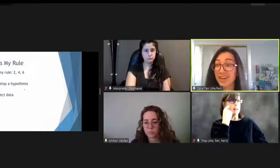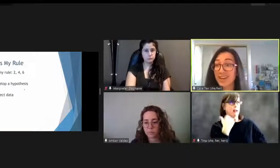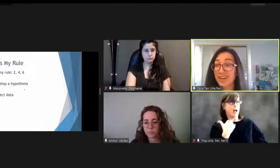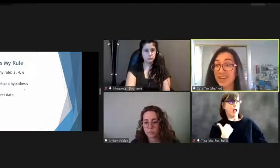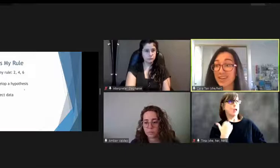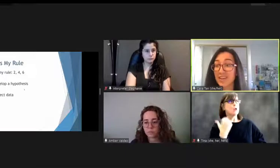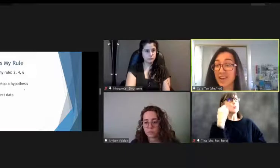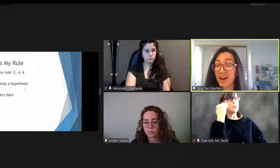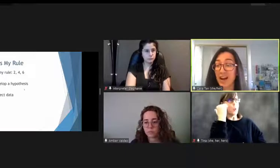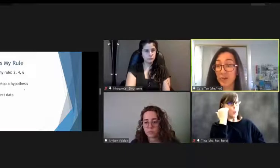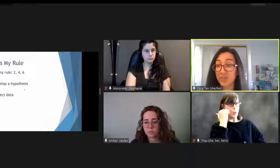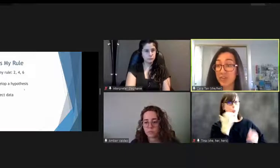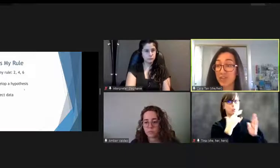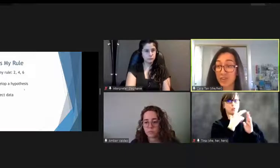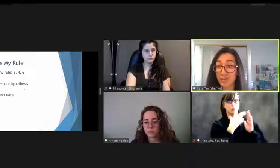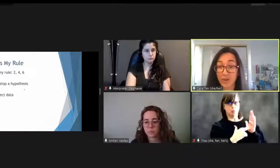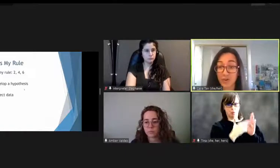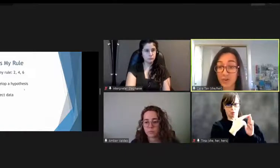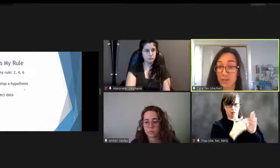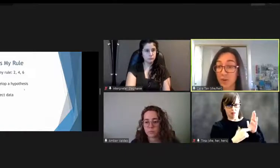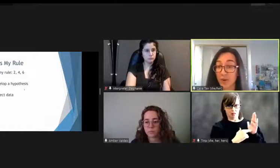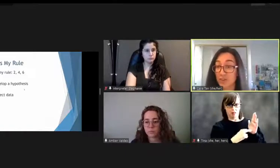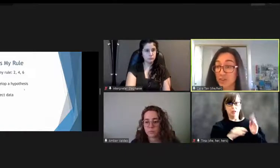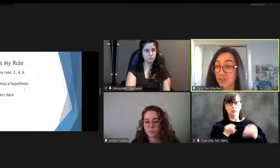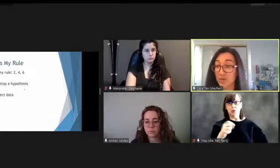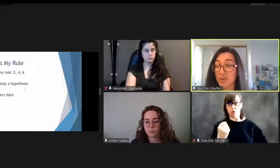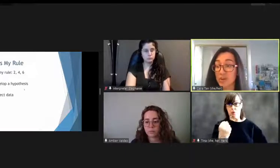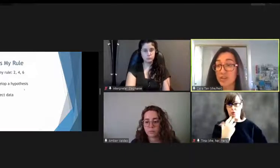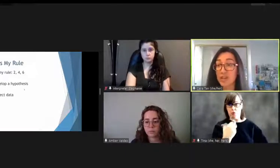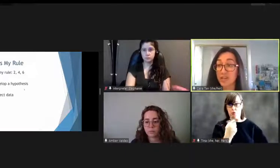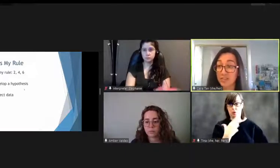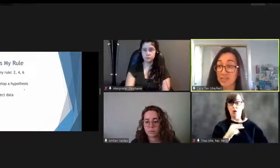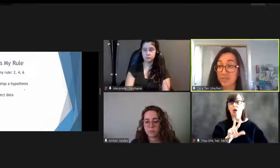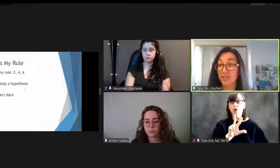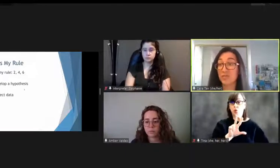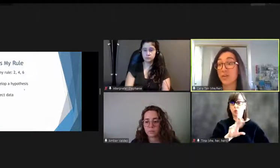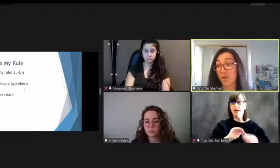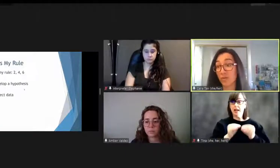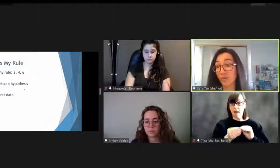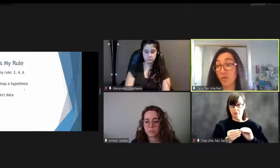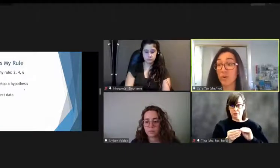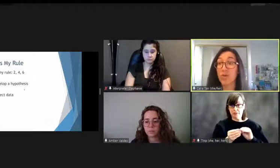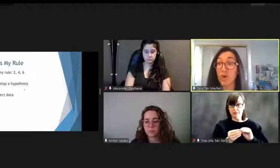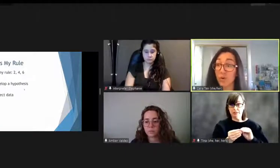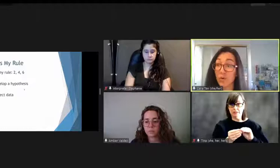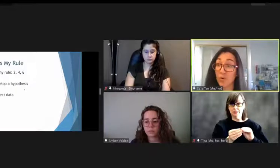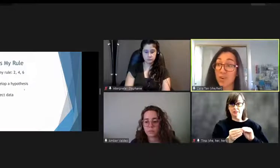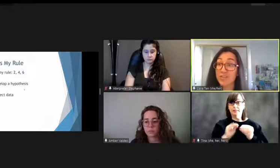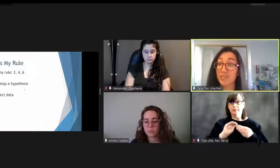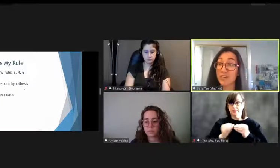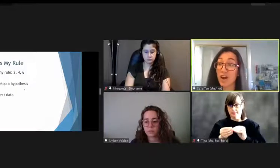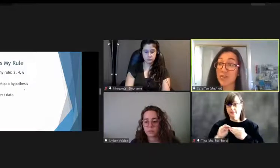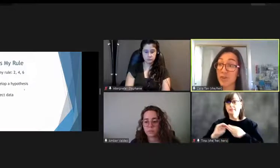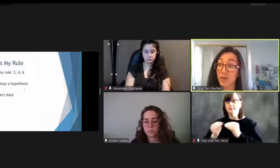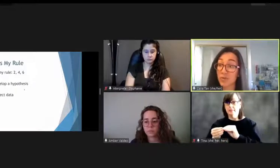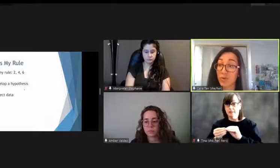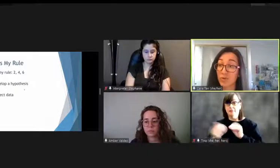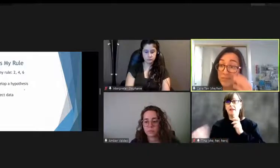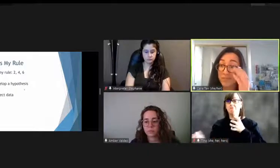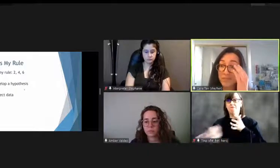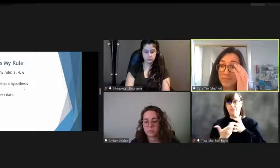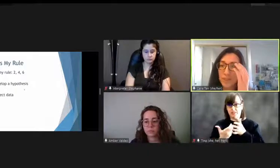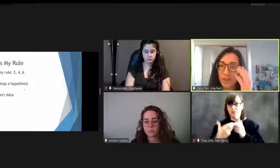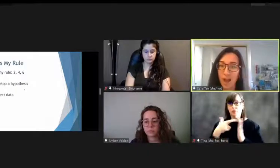Okay, and I will tell you, I'm going to respond back to you, yes, it fits my rule, or no, it does not fit my